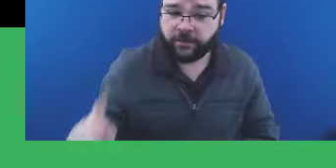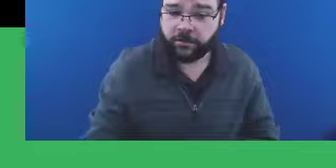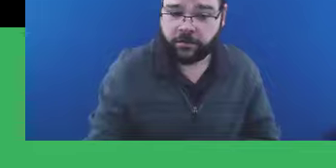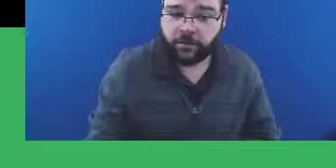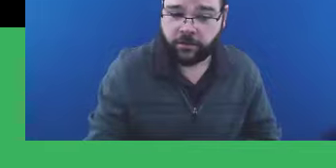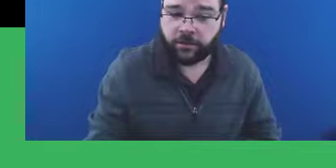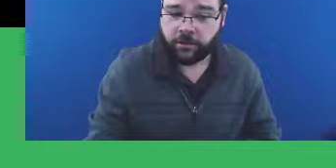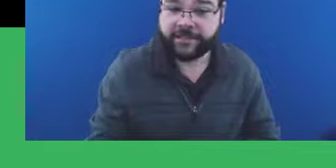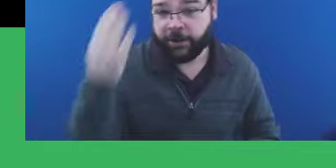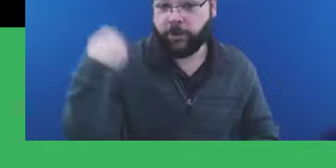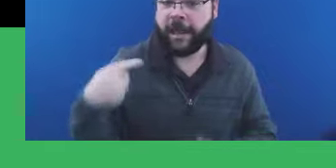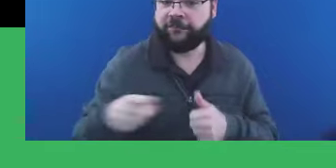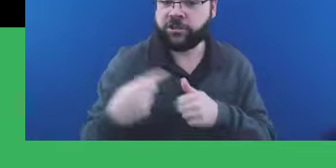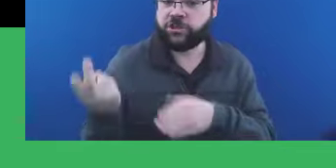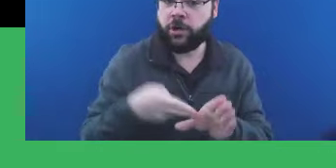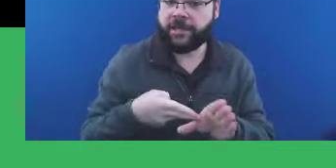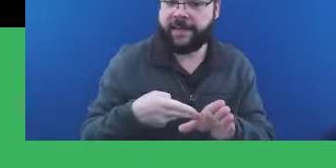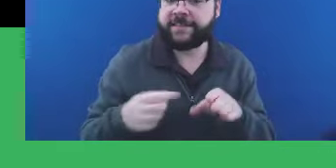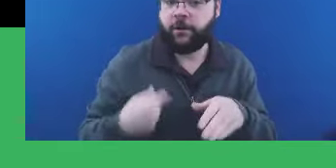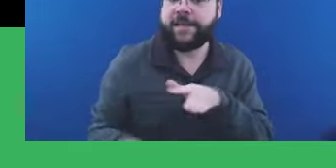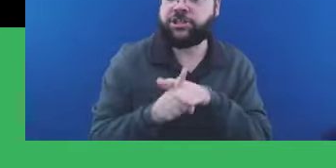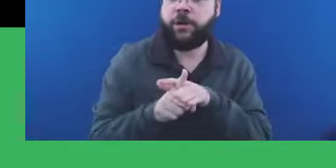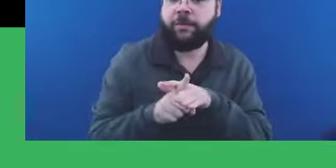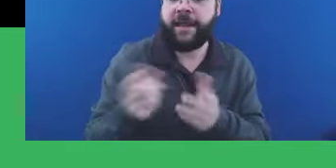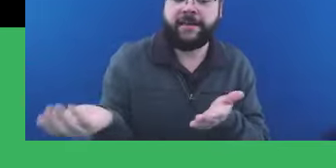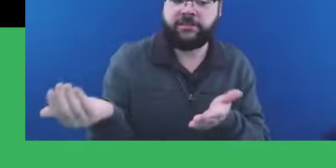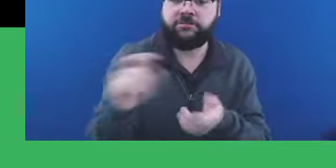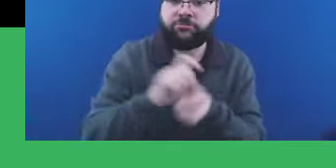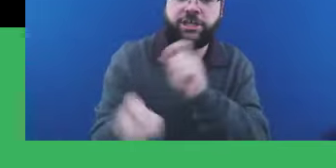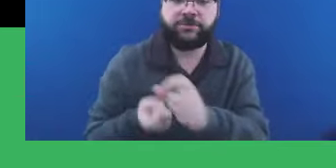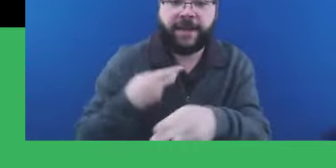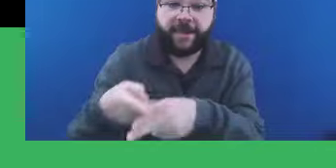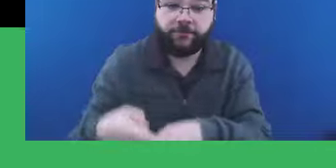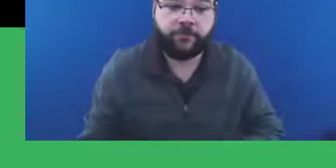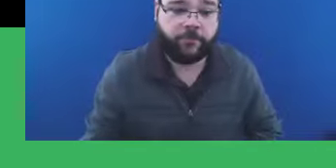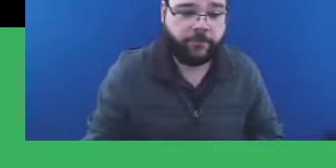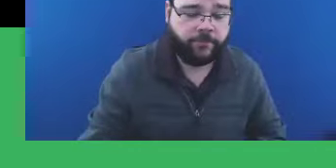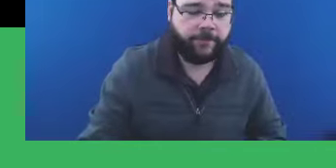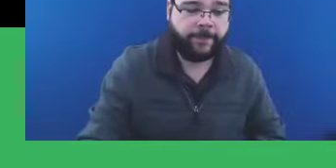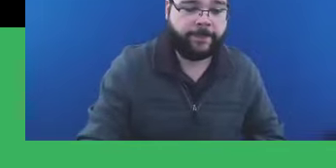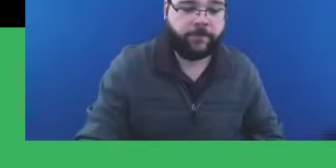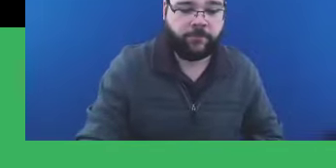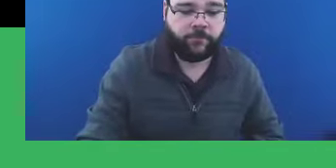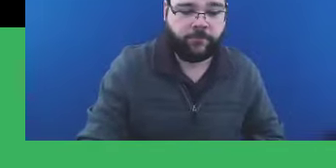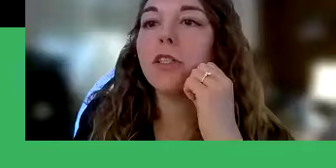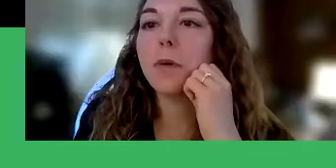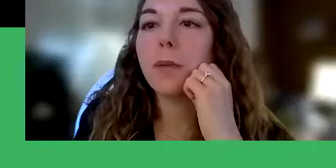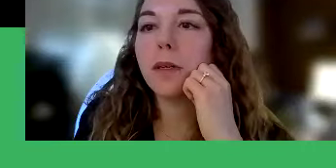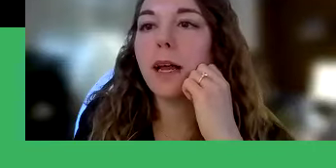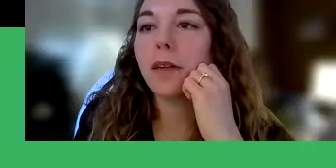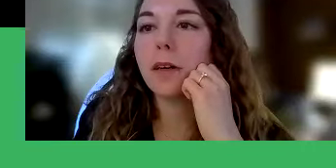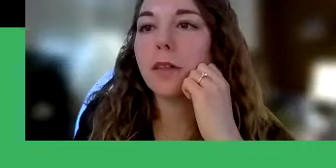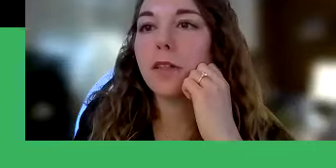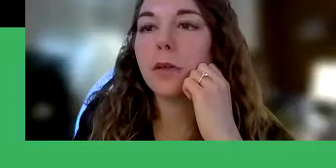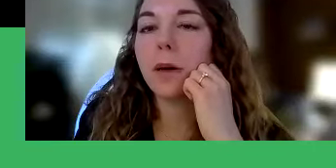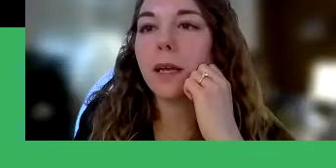Jack? Because I know when I first joined, that's how I showed up and I had to change my name. Okay. Okay, I just